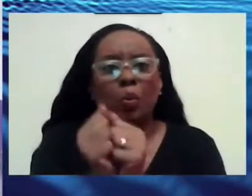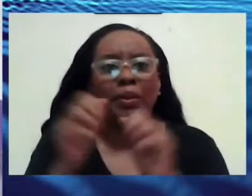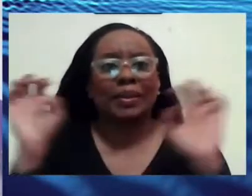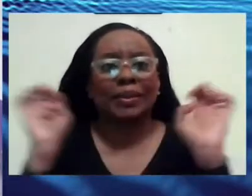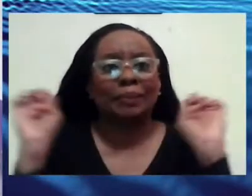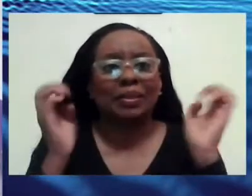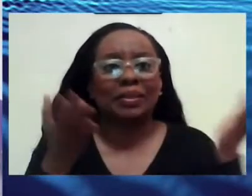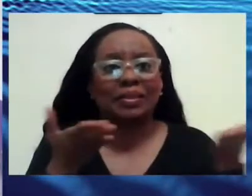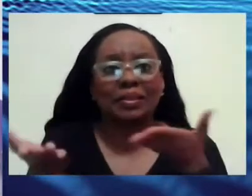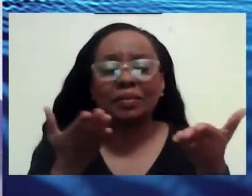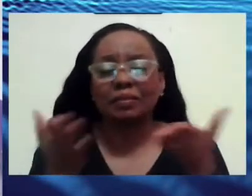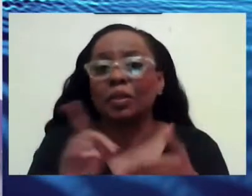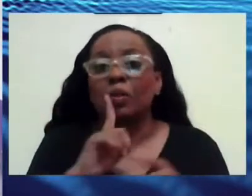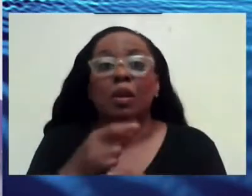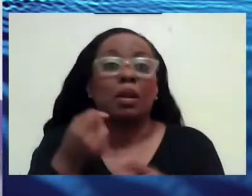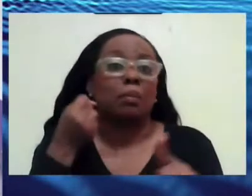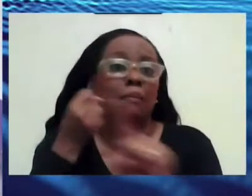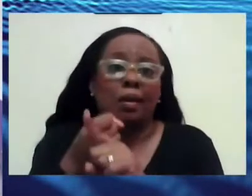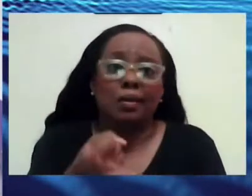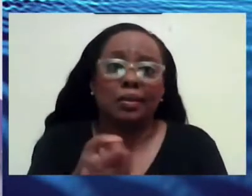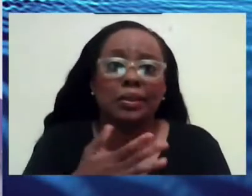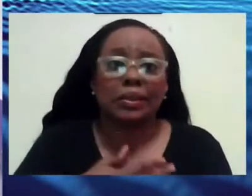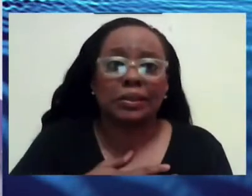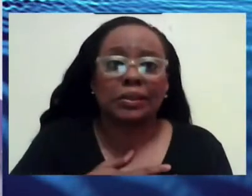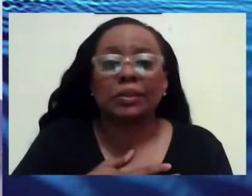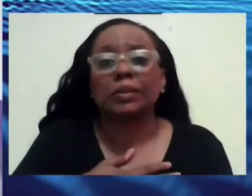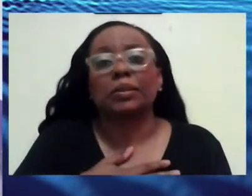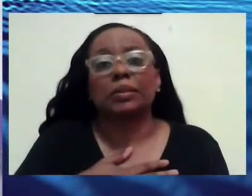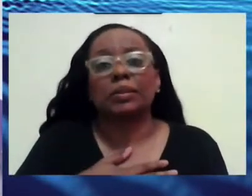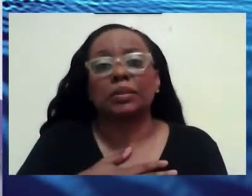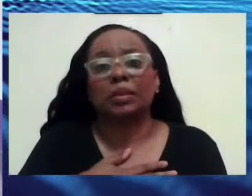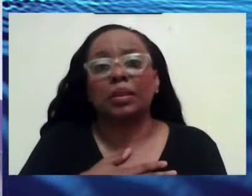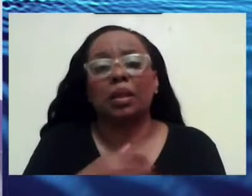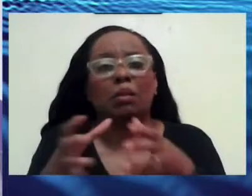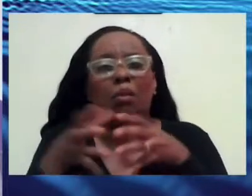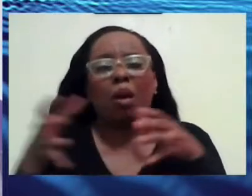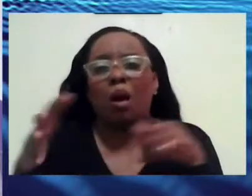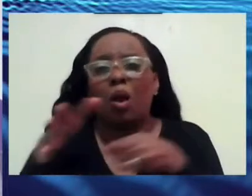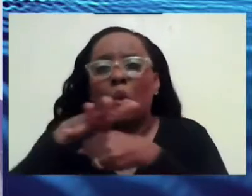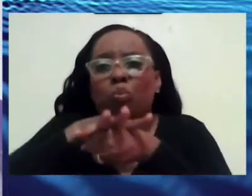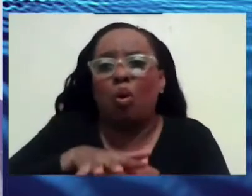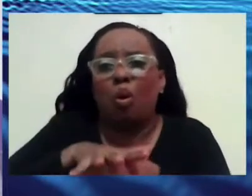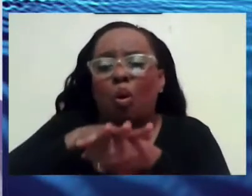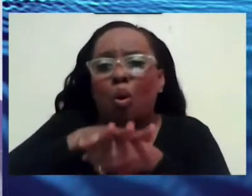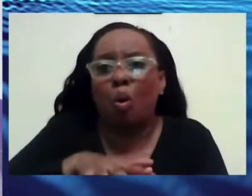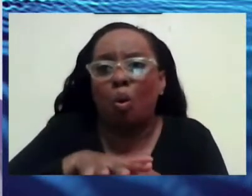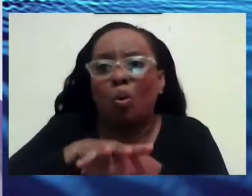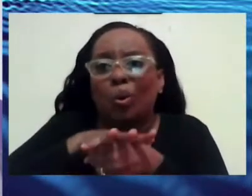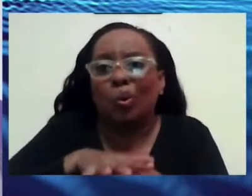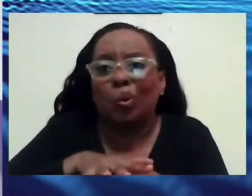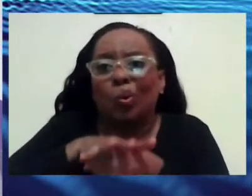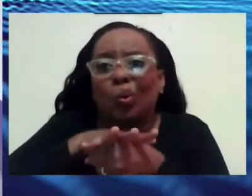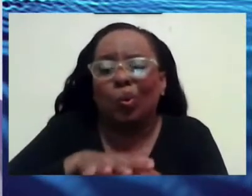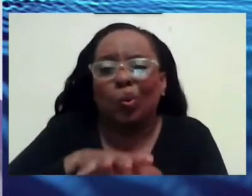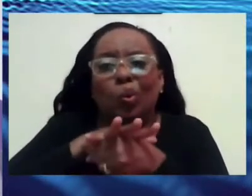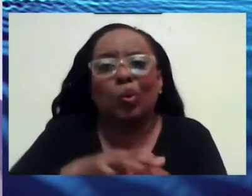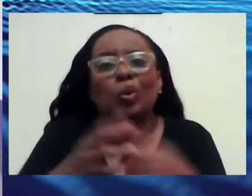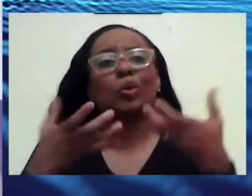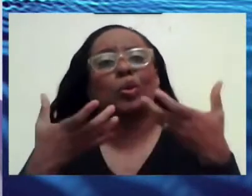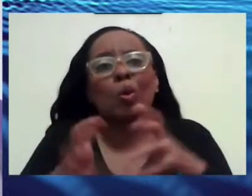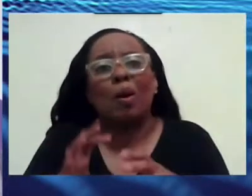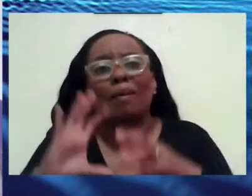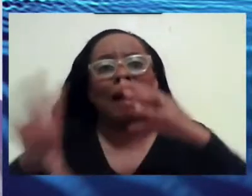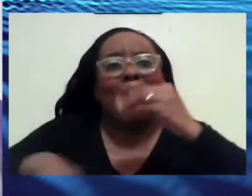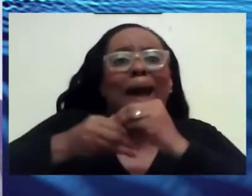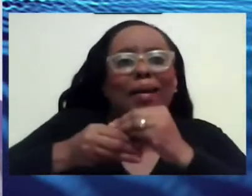been personally affected as well. And given the level of pressure that they're under, we absolutely don't want to create